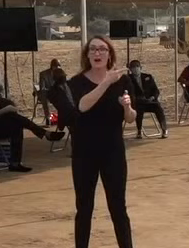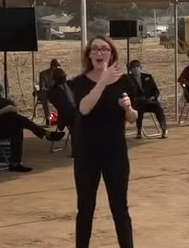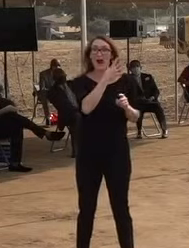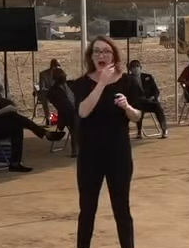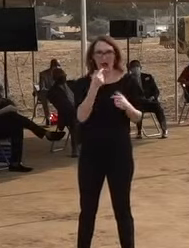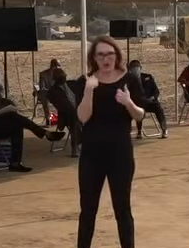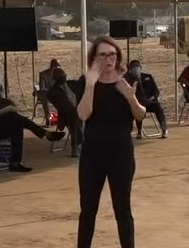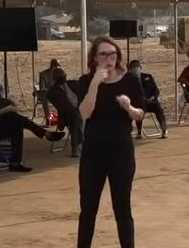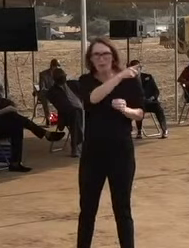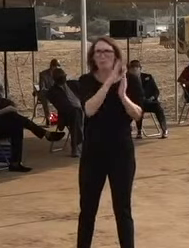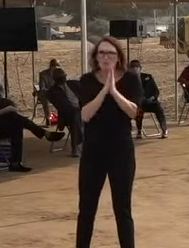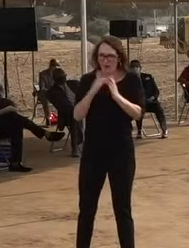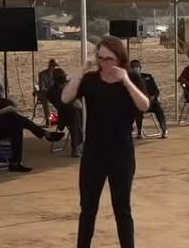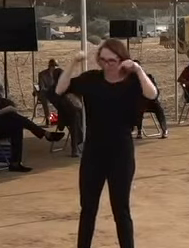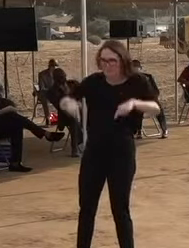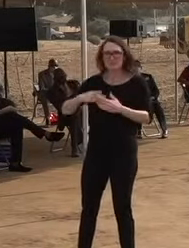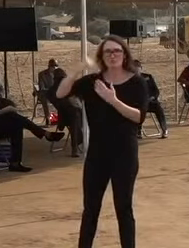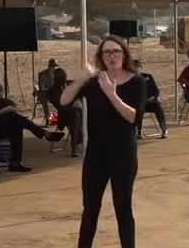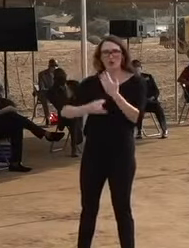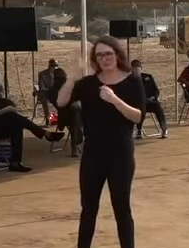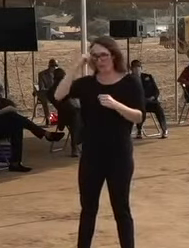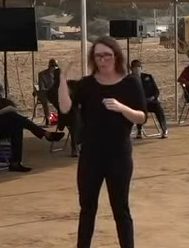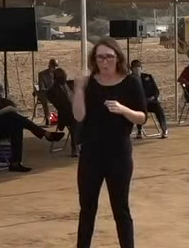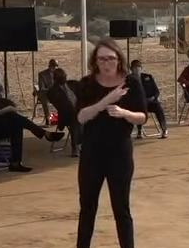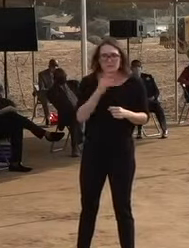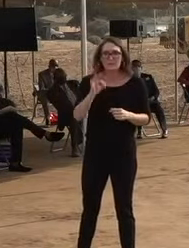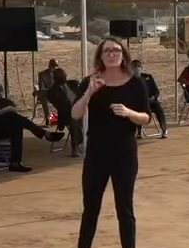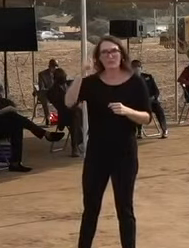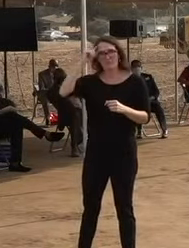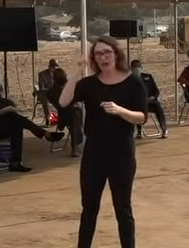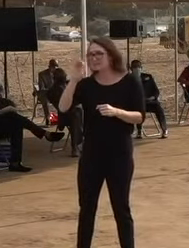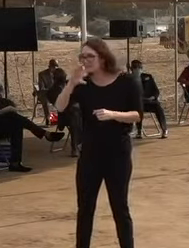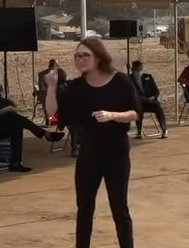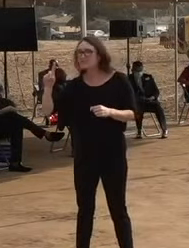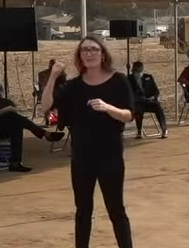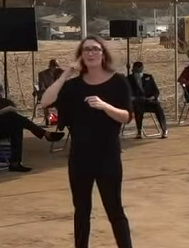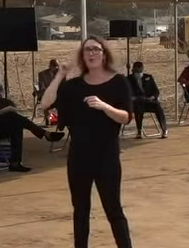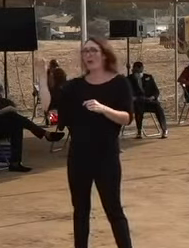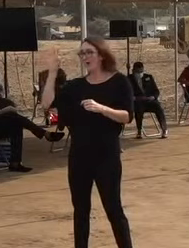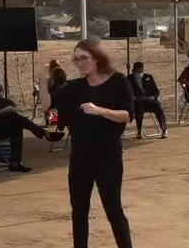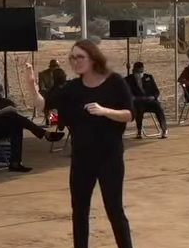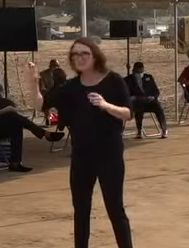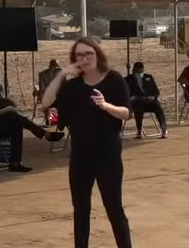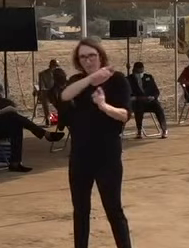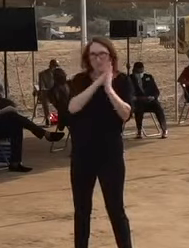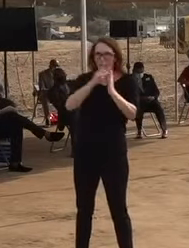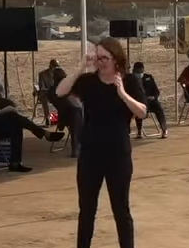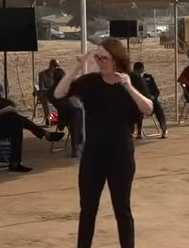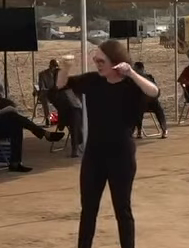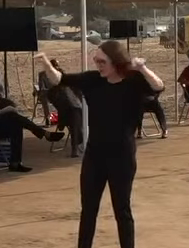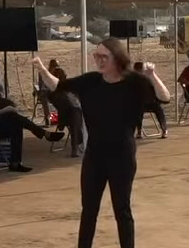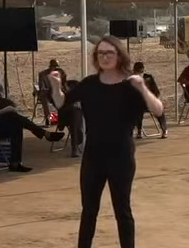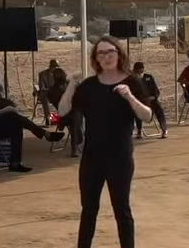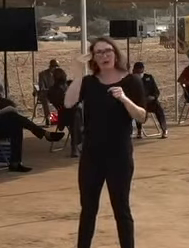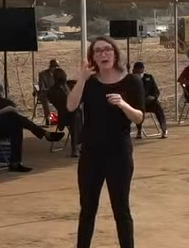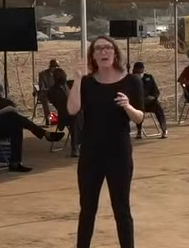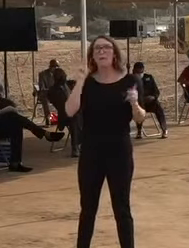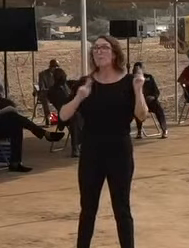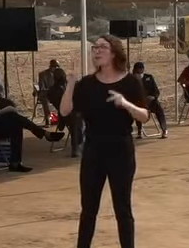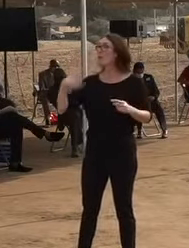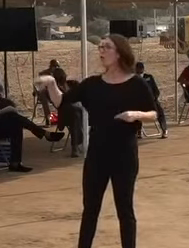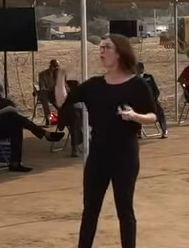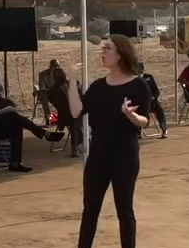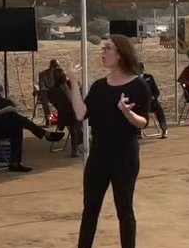for this project, for West Fresno, for State Center Community College District, and for Fresno City College. So people have been praying,